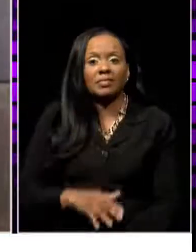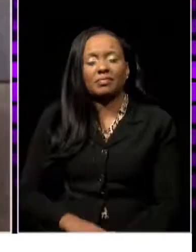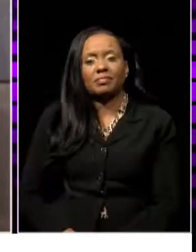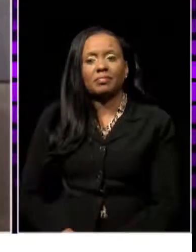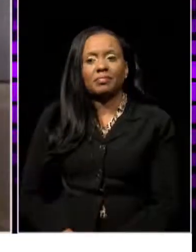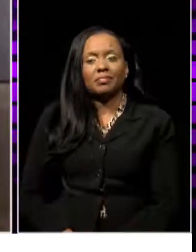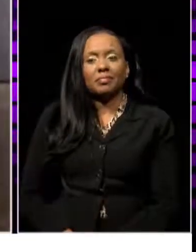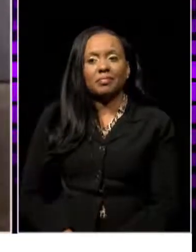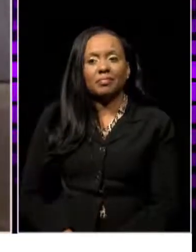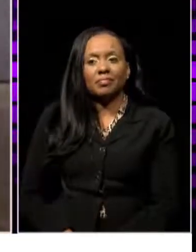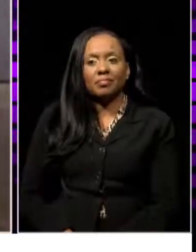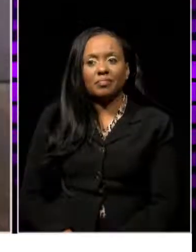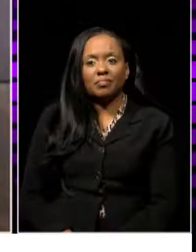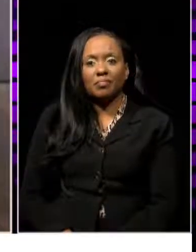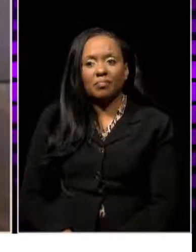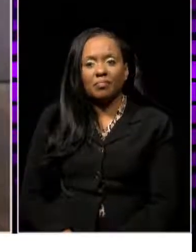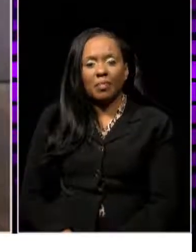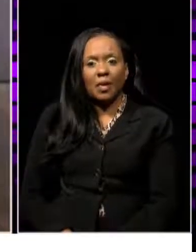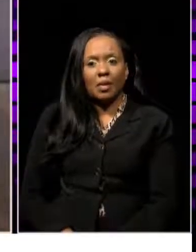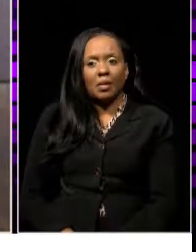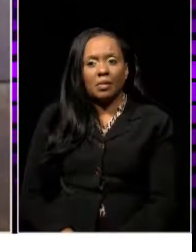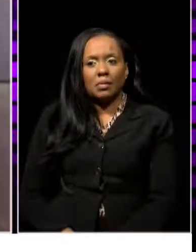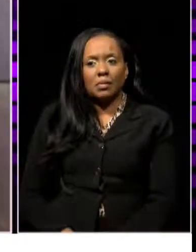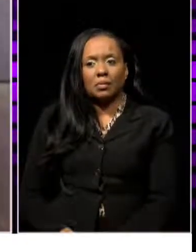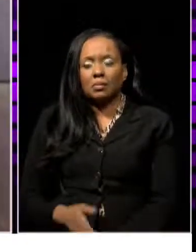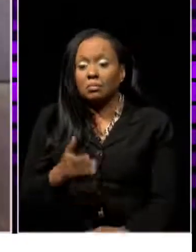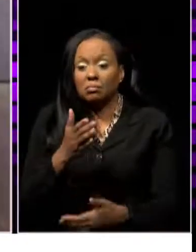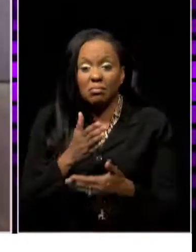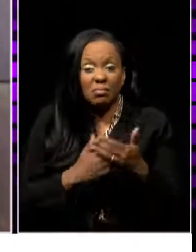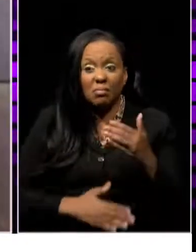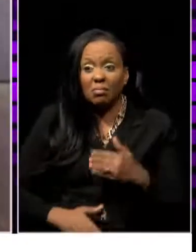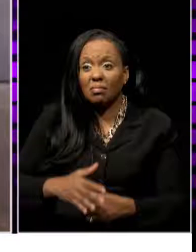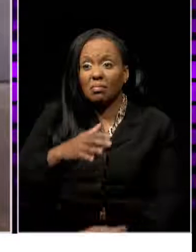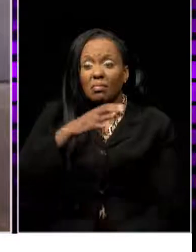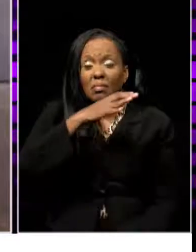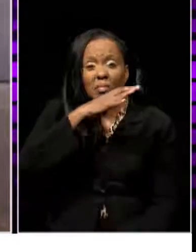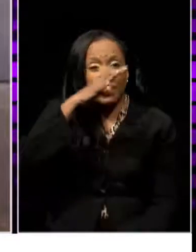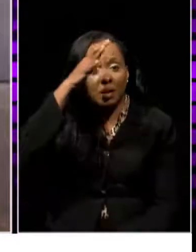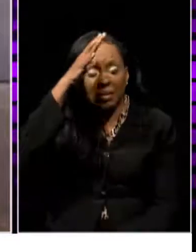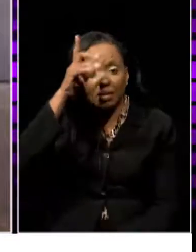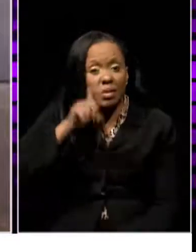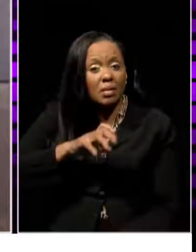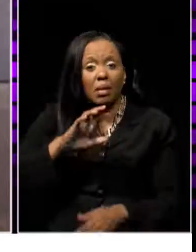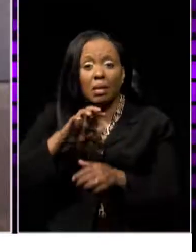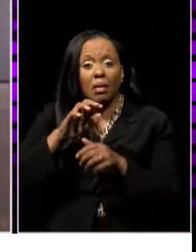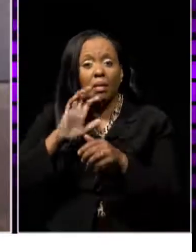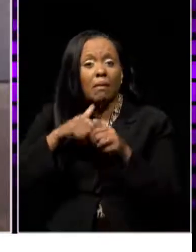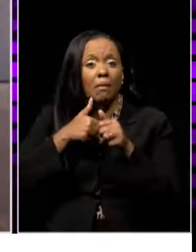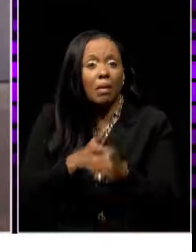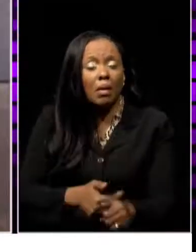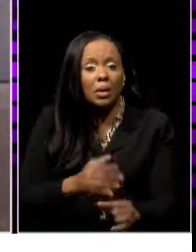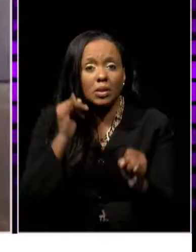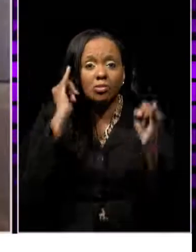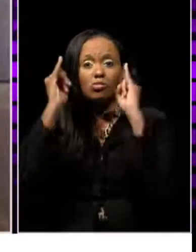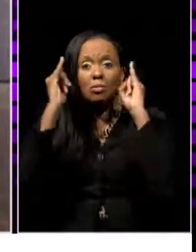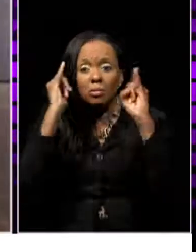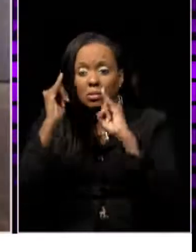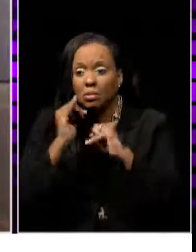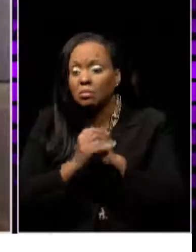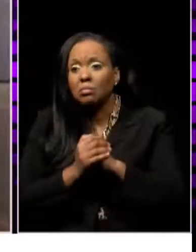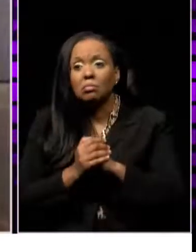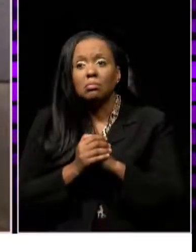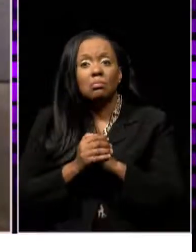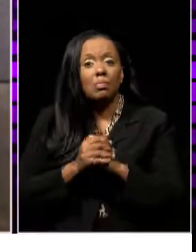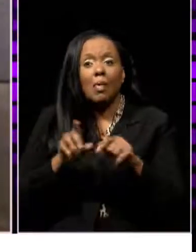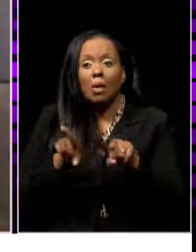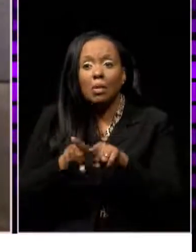need as much supervision as the children in terms of following the instructions and the parameters and the protocol of the chart